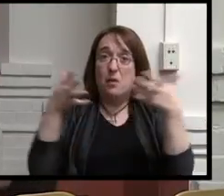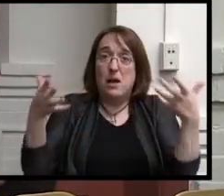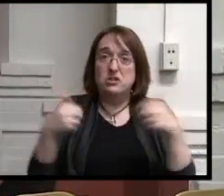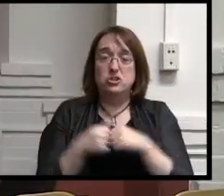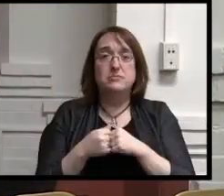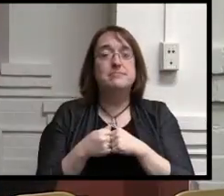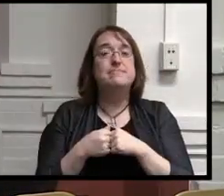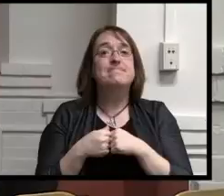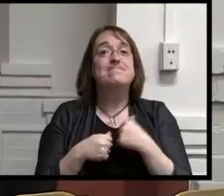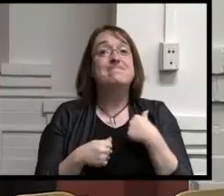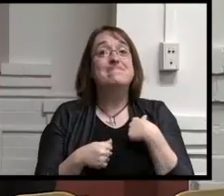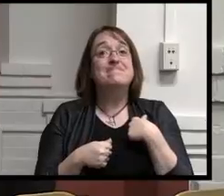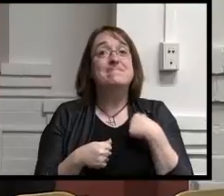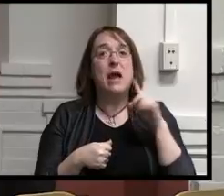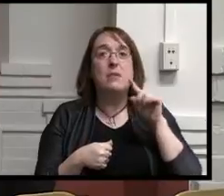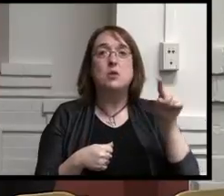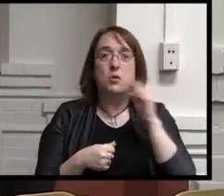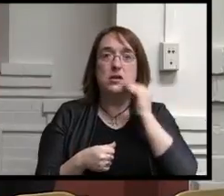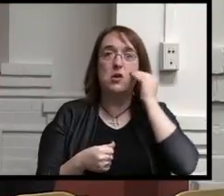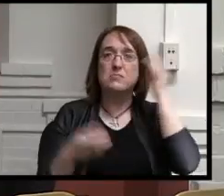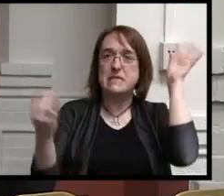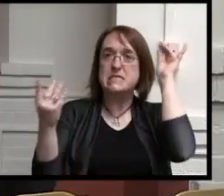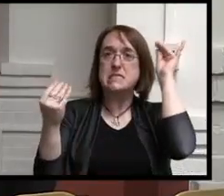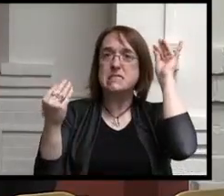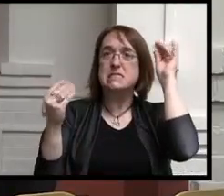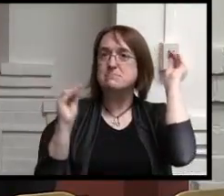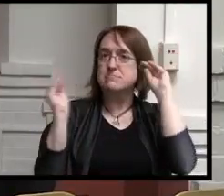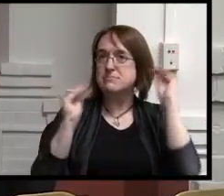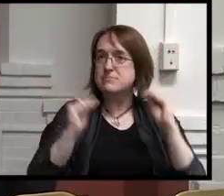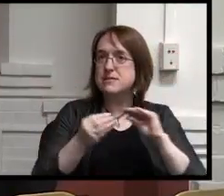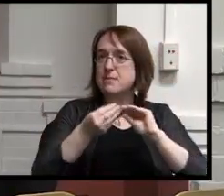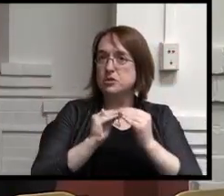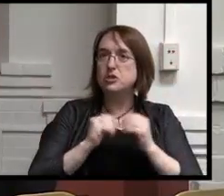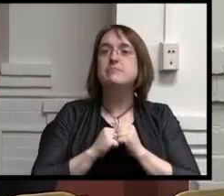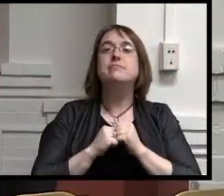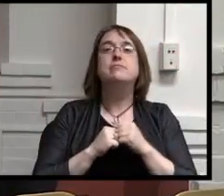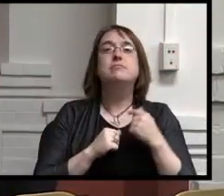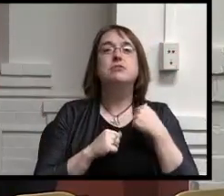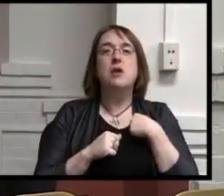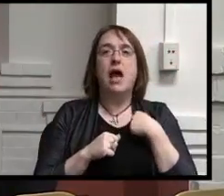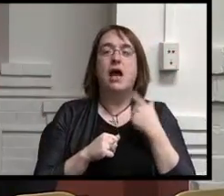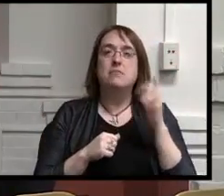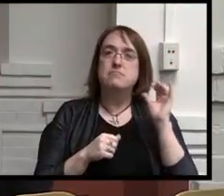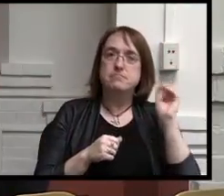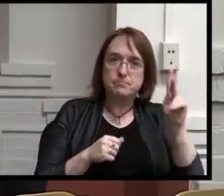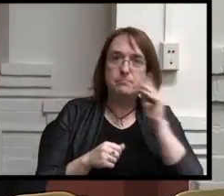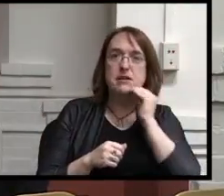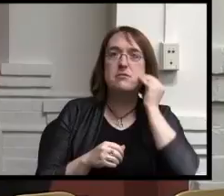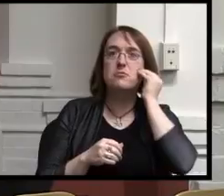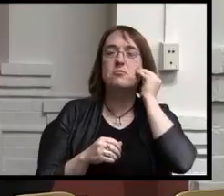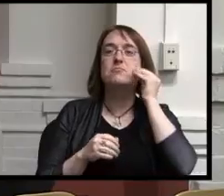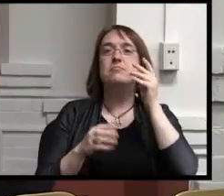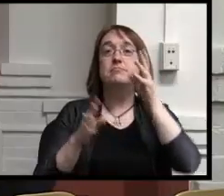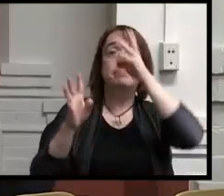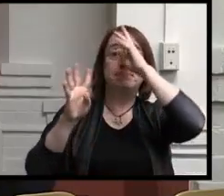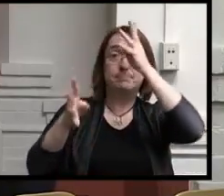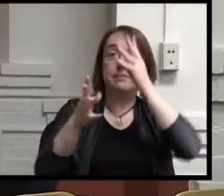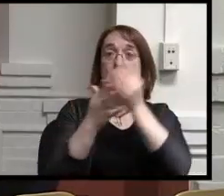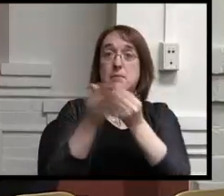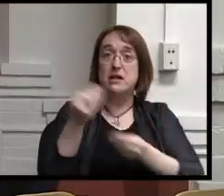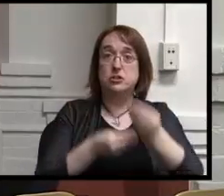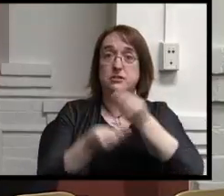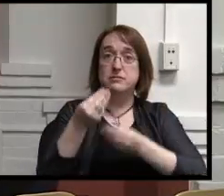said, let me go home and think about that. So I went home and thought about that and built the bond budget based